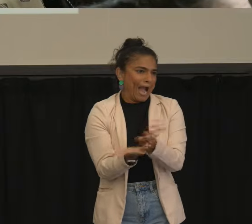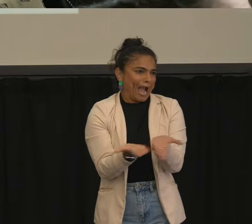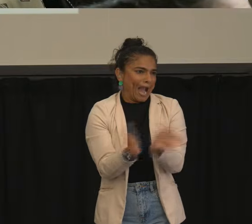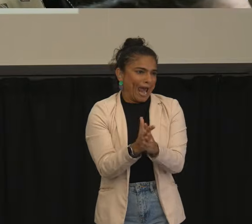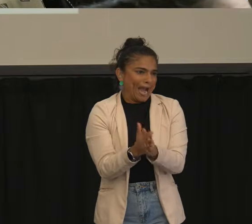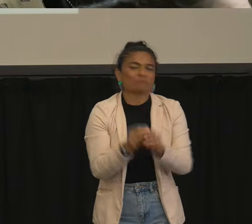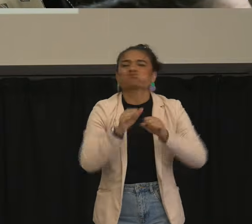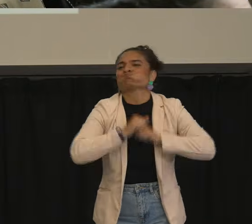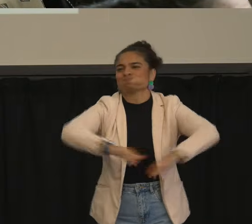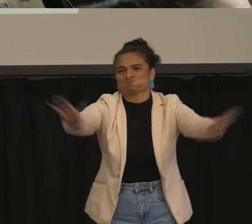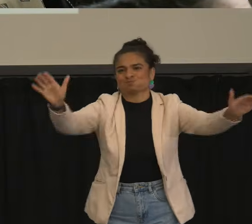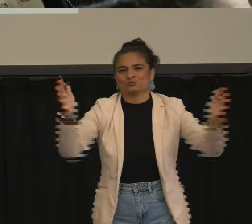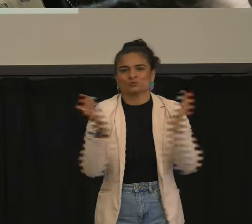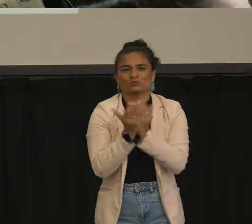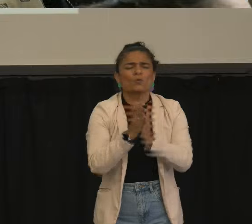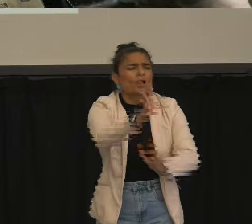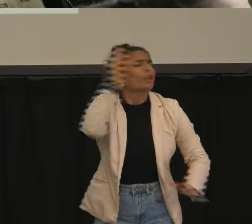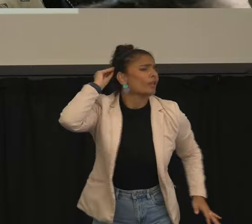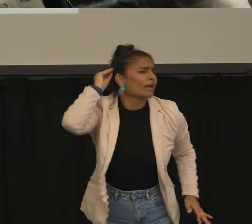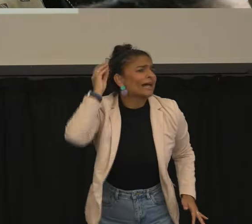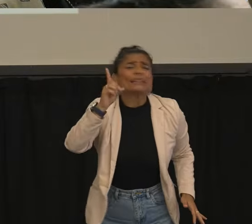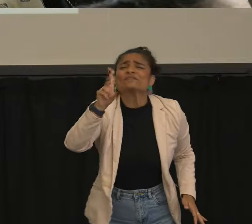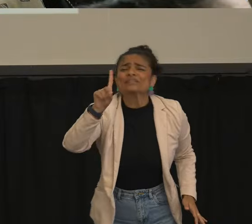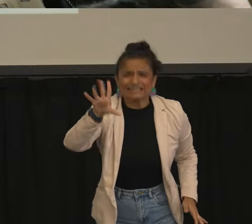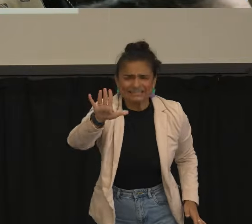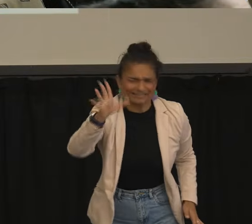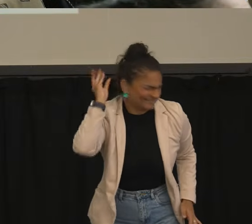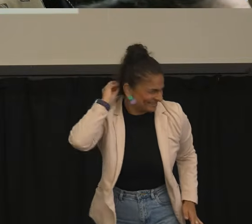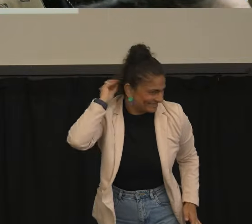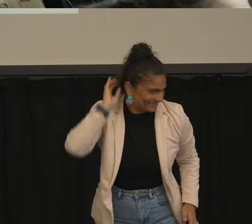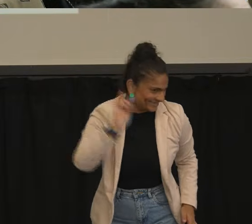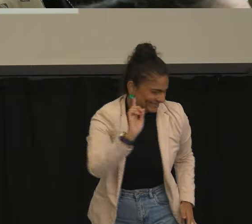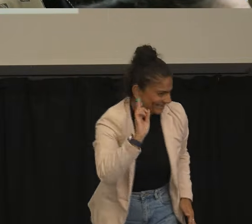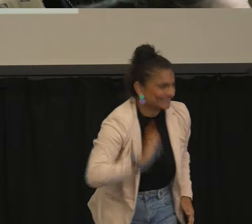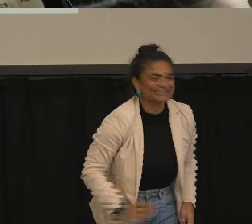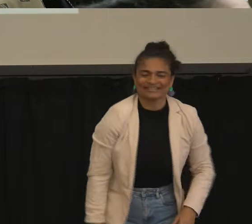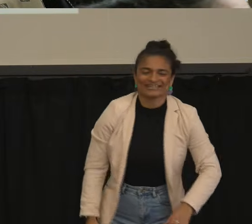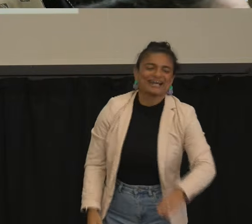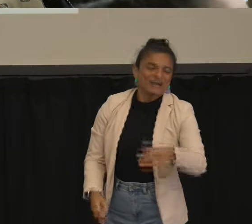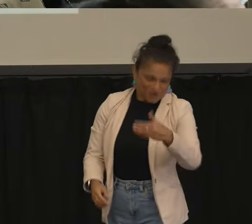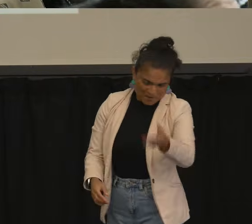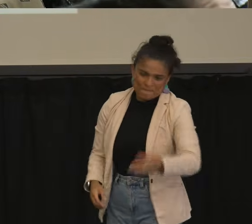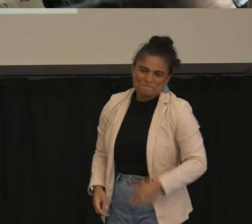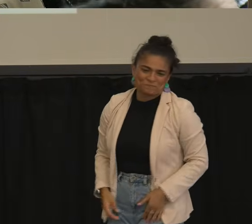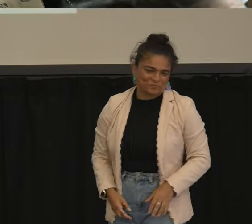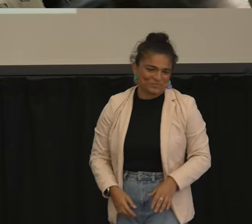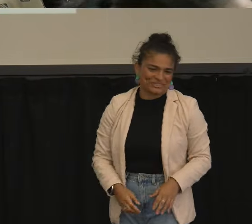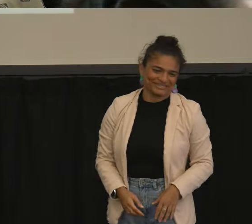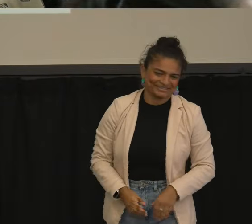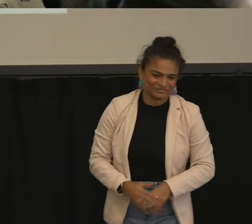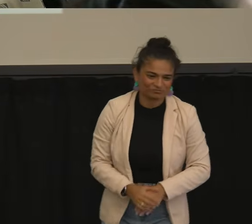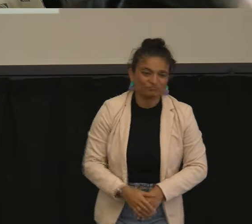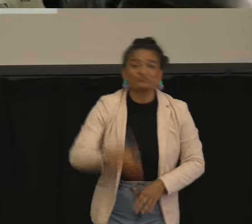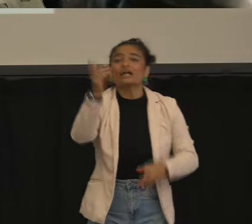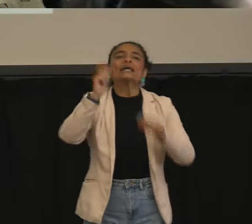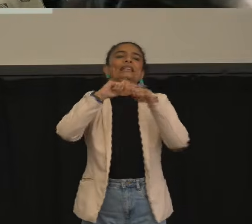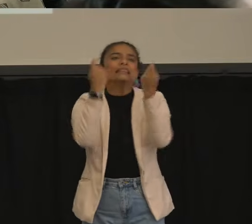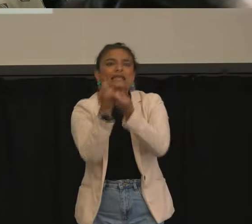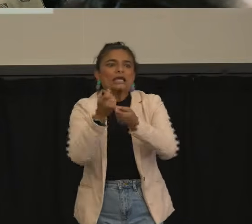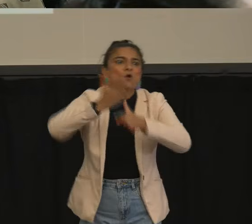our beautiful DVDs in the beautiful packaging, and we sent that to the schools. So just bear in mind the DVDs, eh?